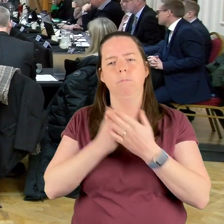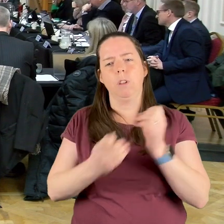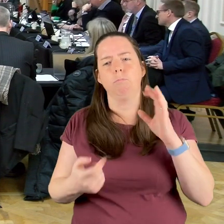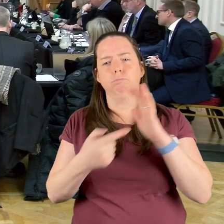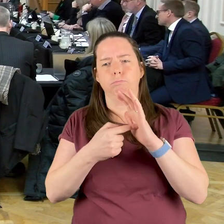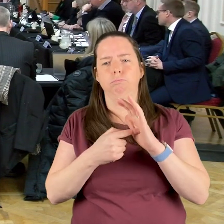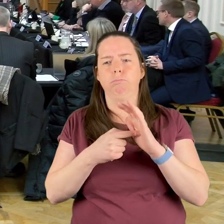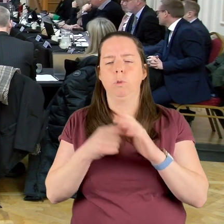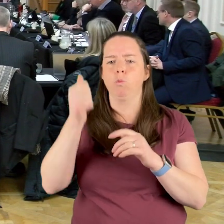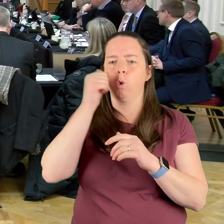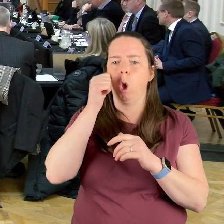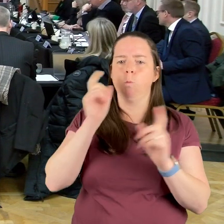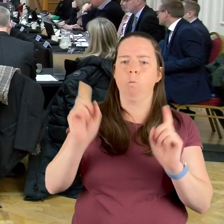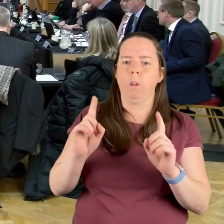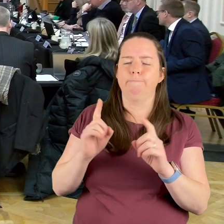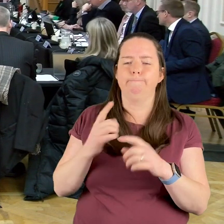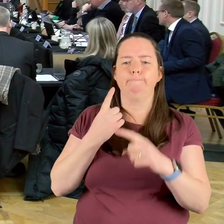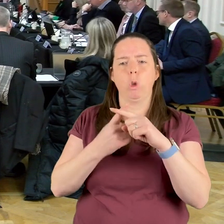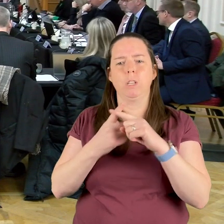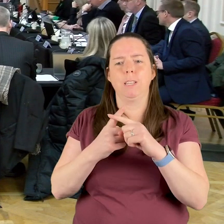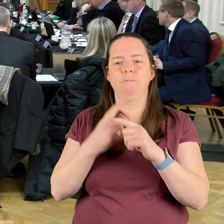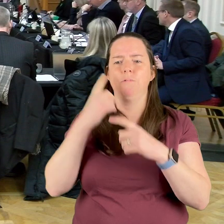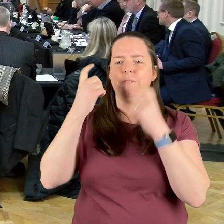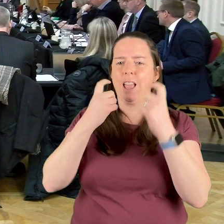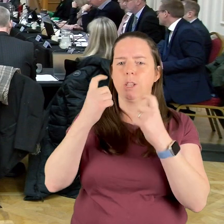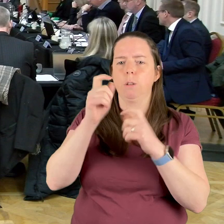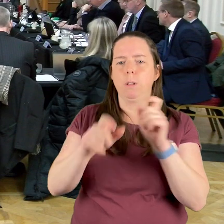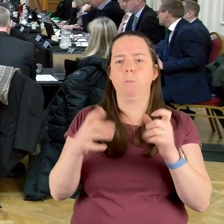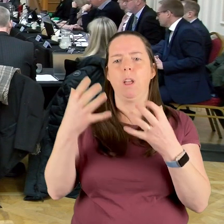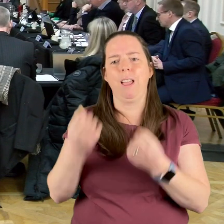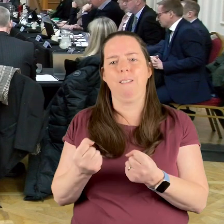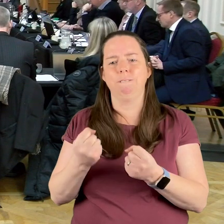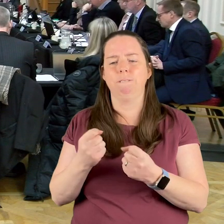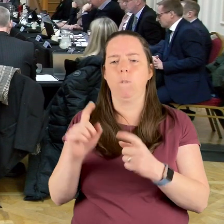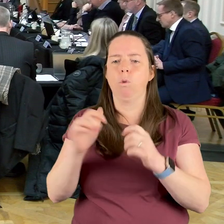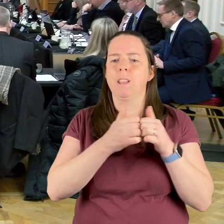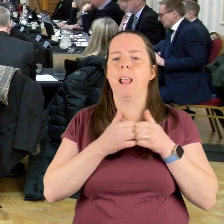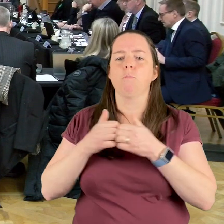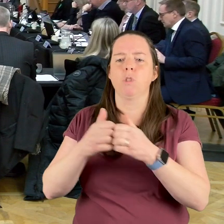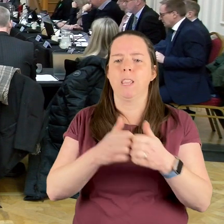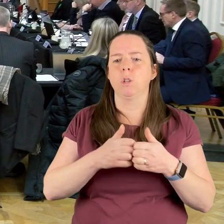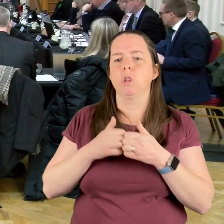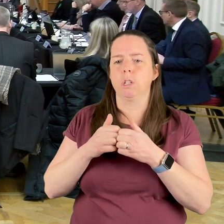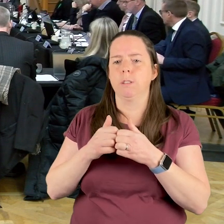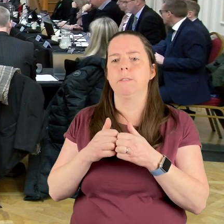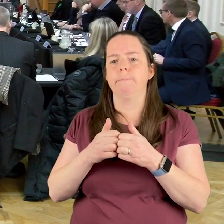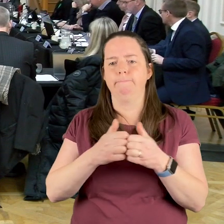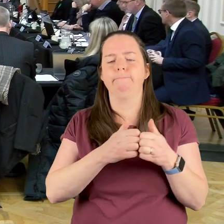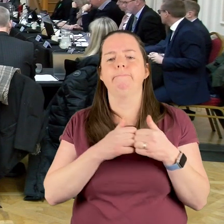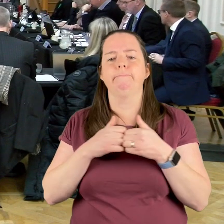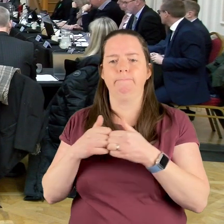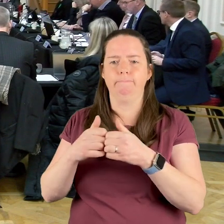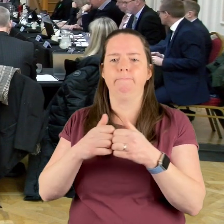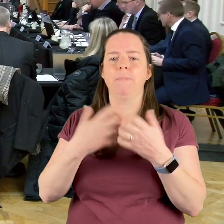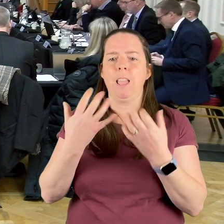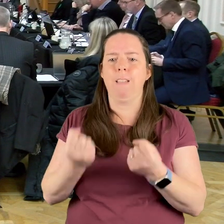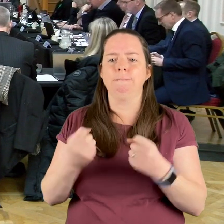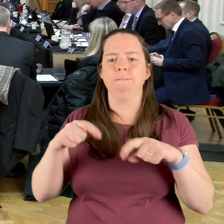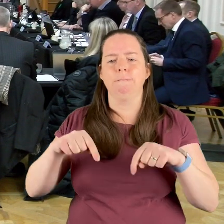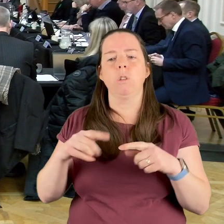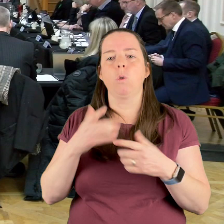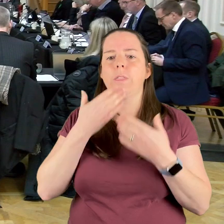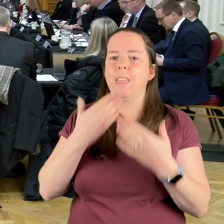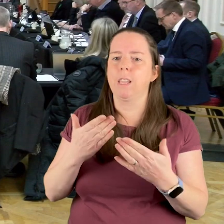you. And I think as a board, absolutely key to note the very positive reflections that people have had